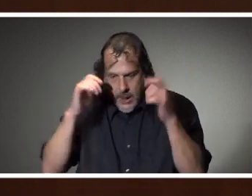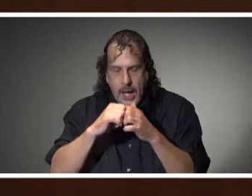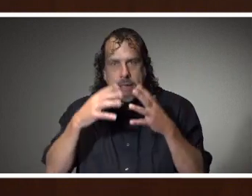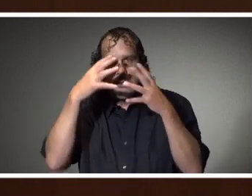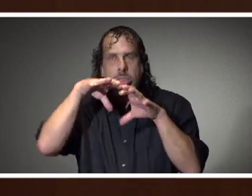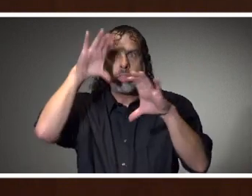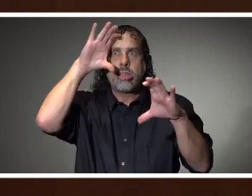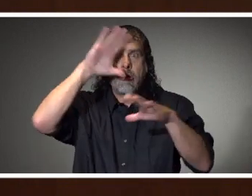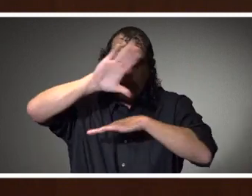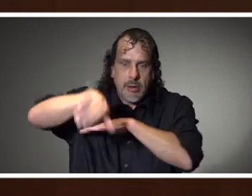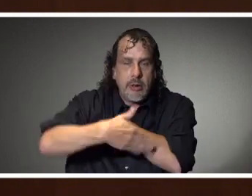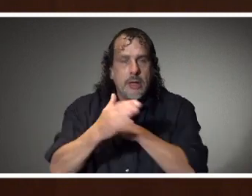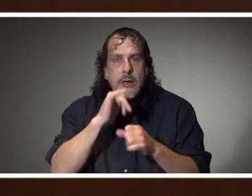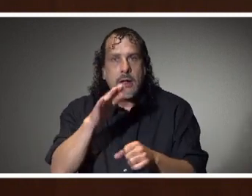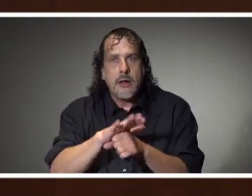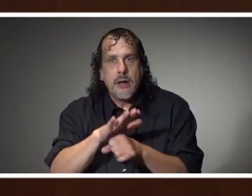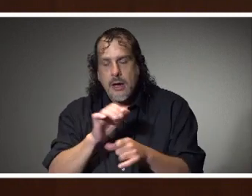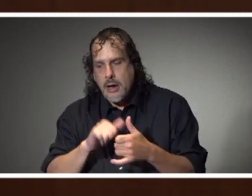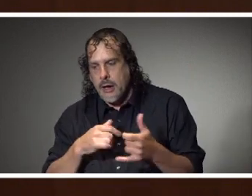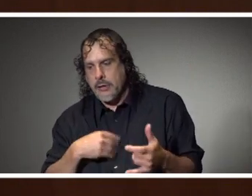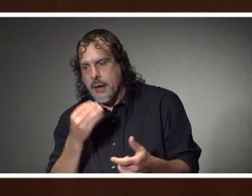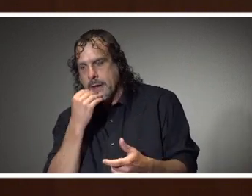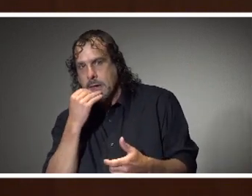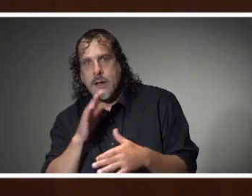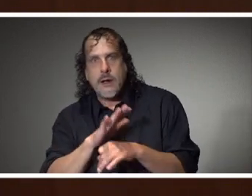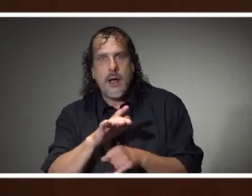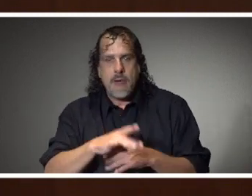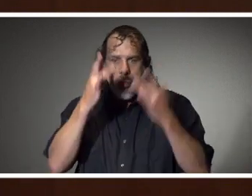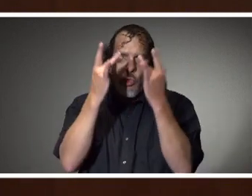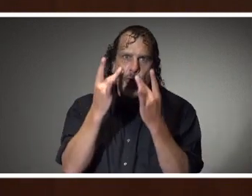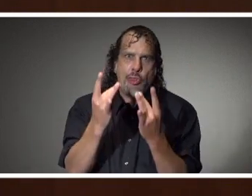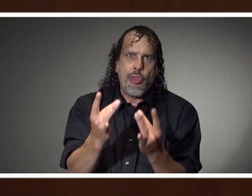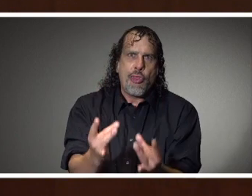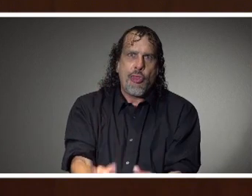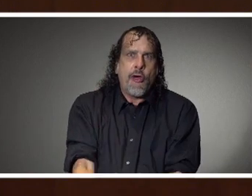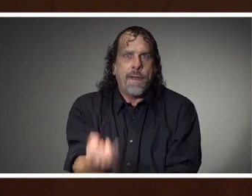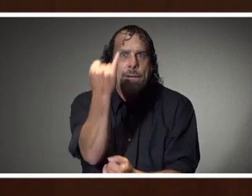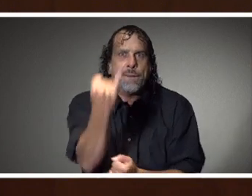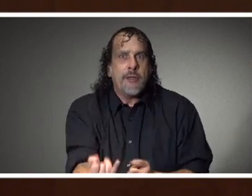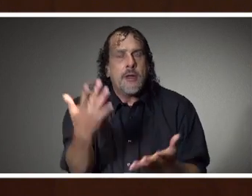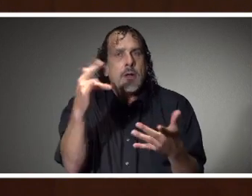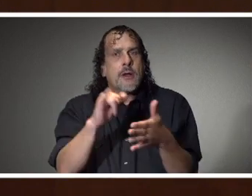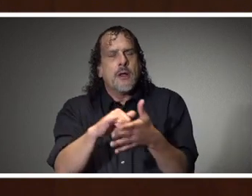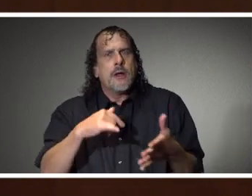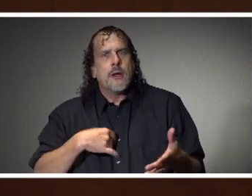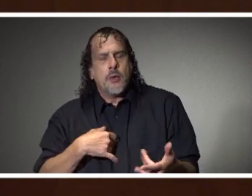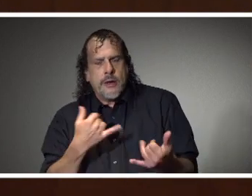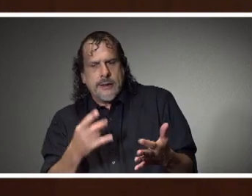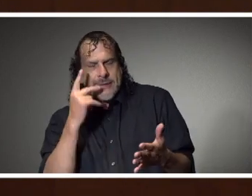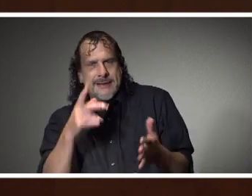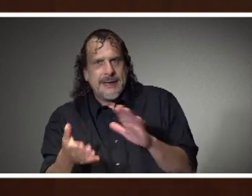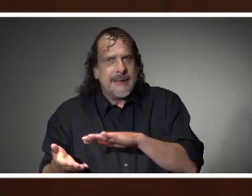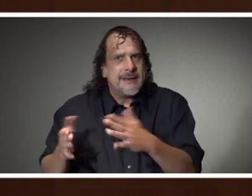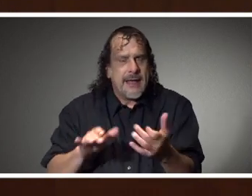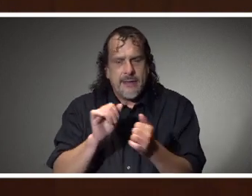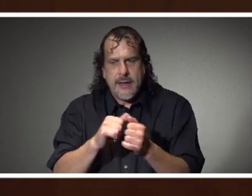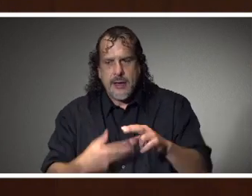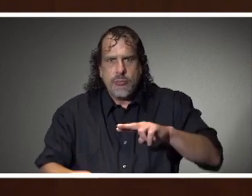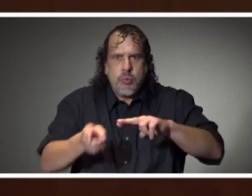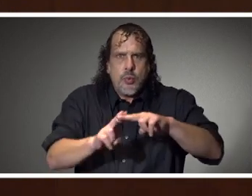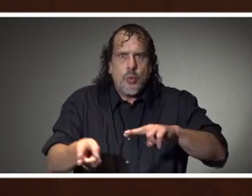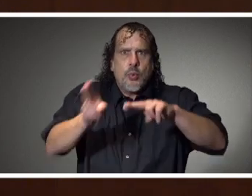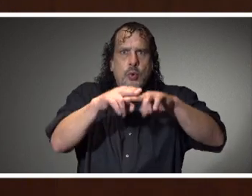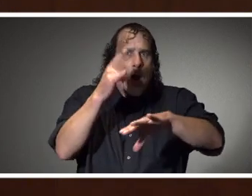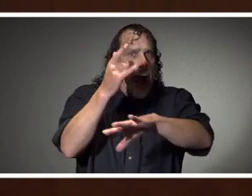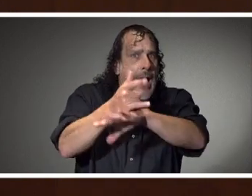Maybe you're eating too much or you're not eating enough. Sometimes we can see this also in increased use in